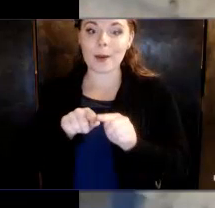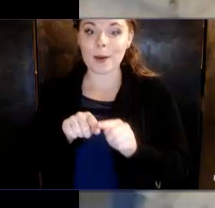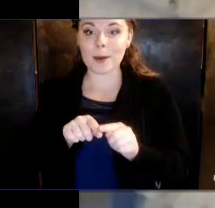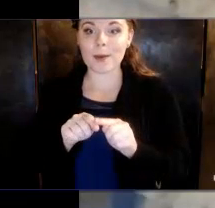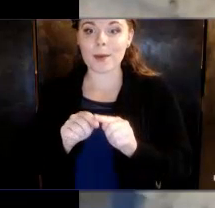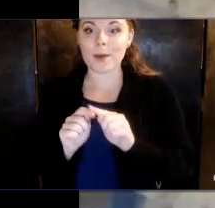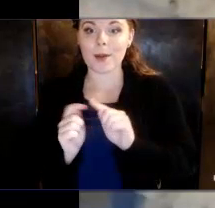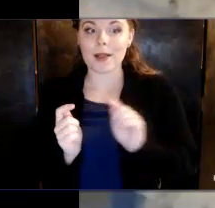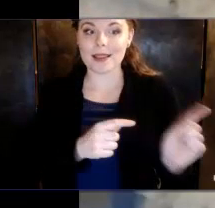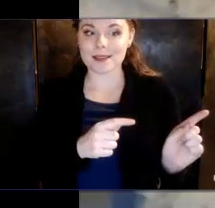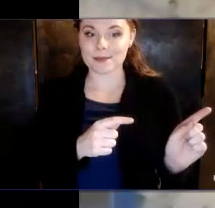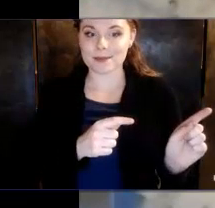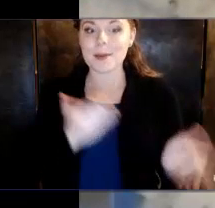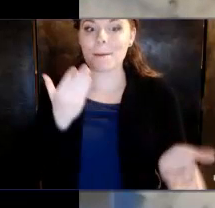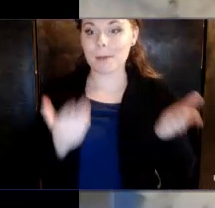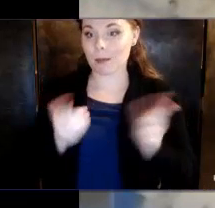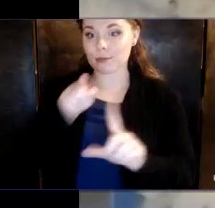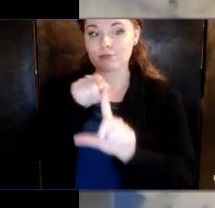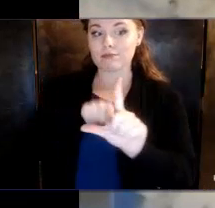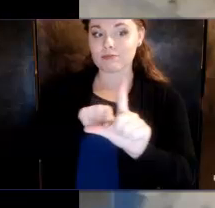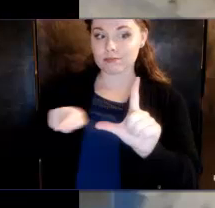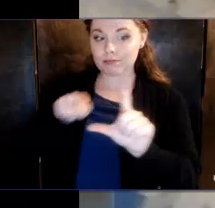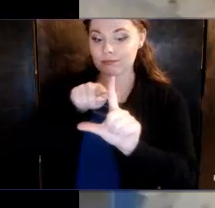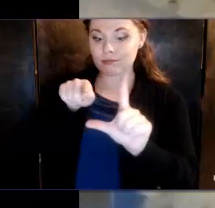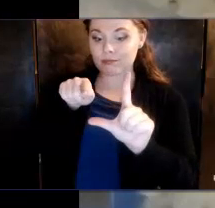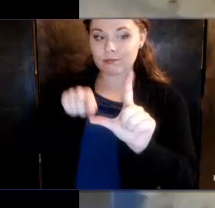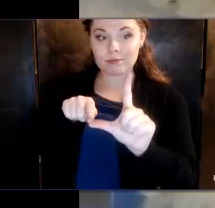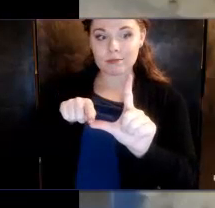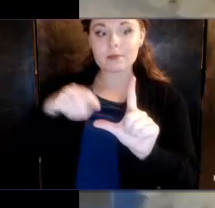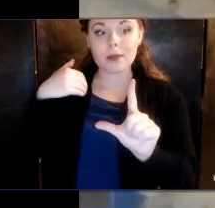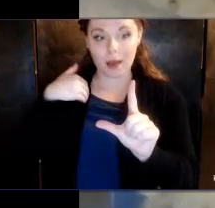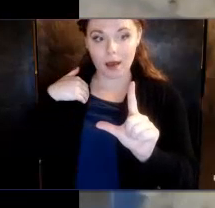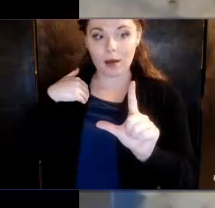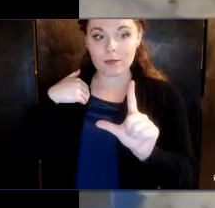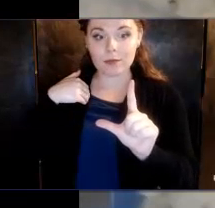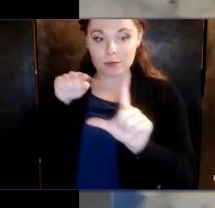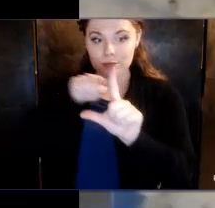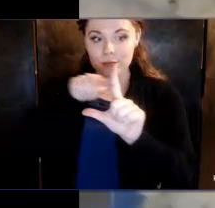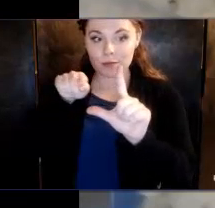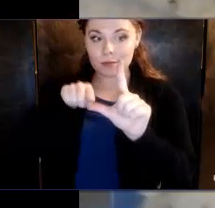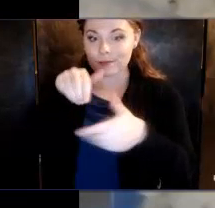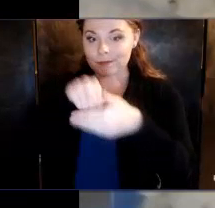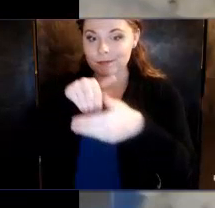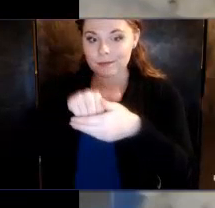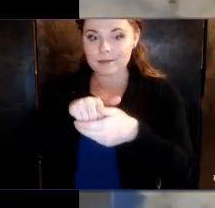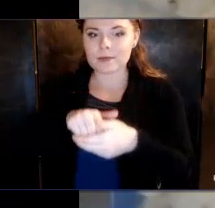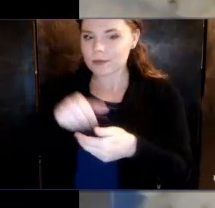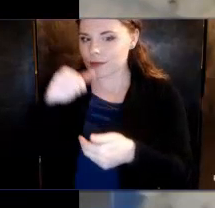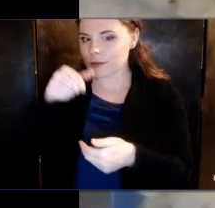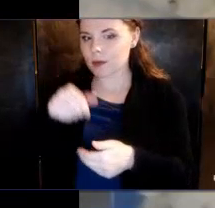Maybe it's a right triangle, which means that it's a triangle that has a right angle in it. And then you are also given that this